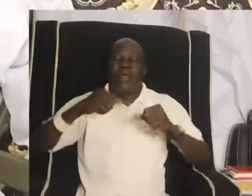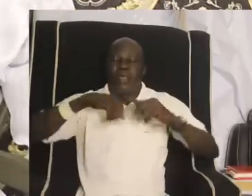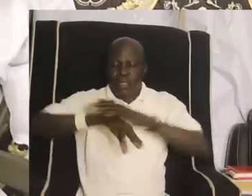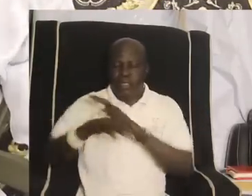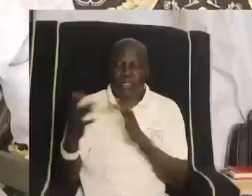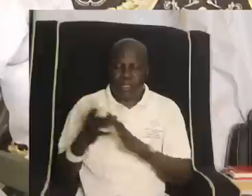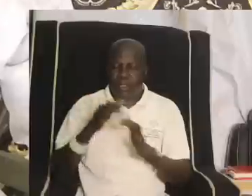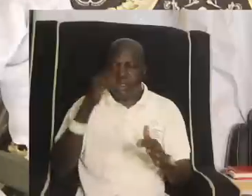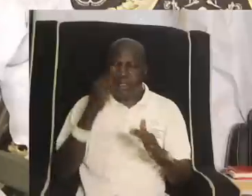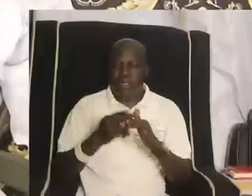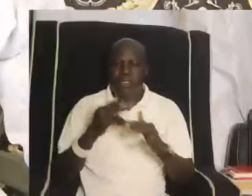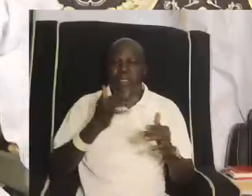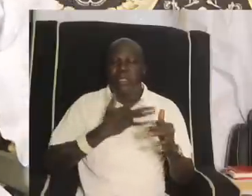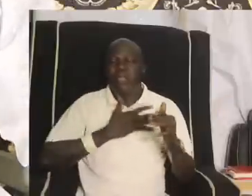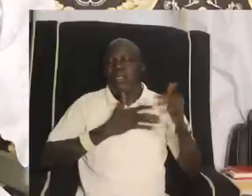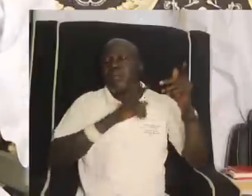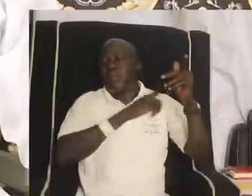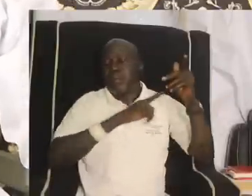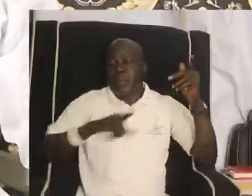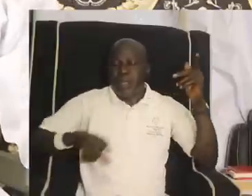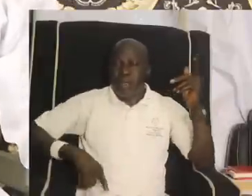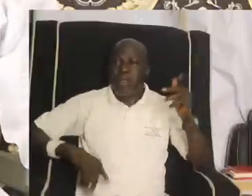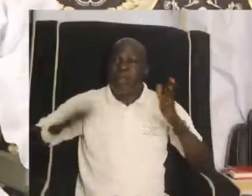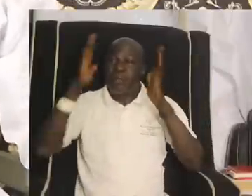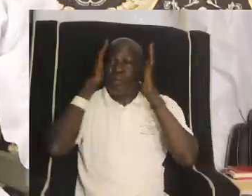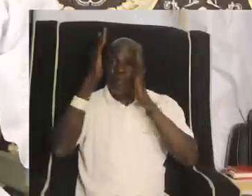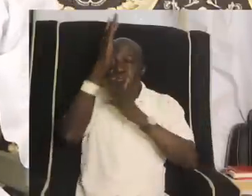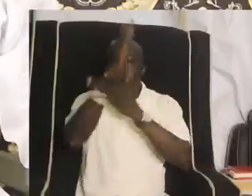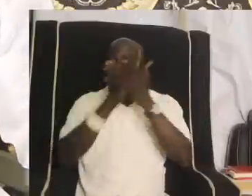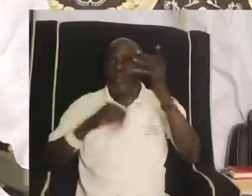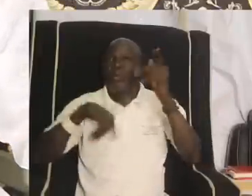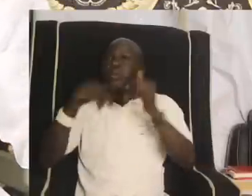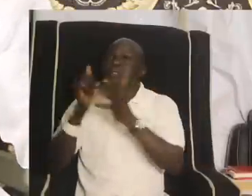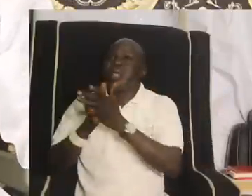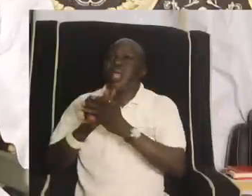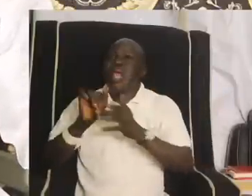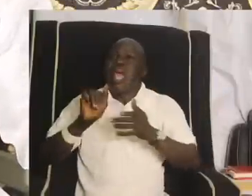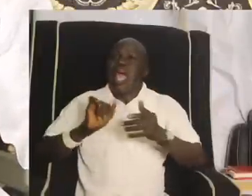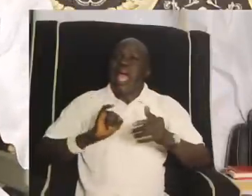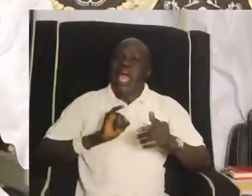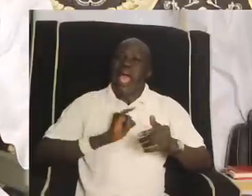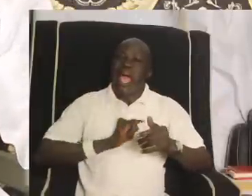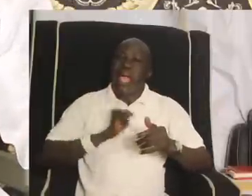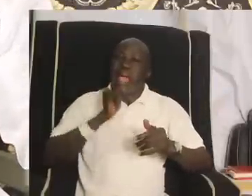name, praise somebody. I saw that I am not to